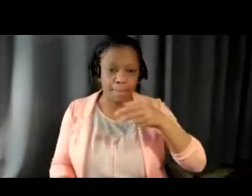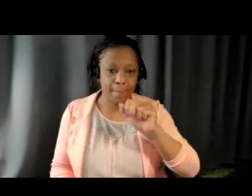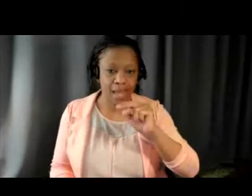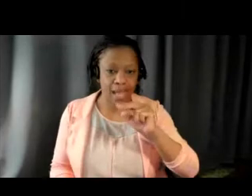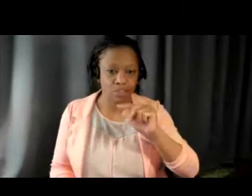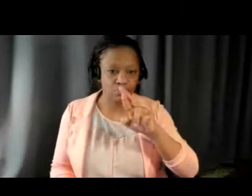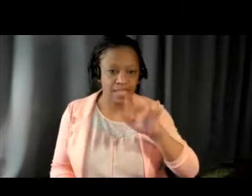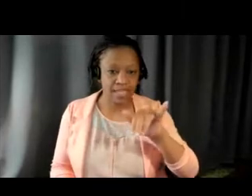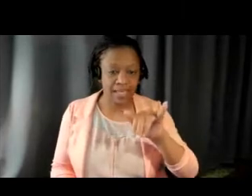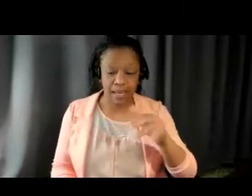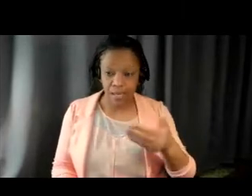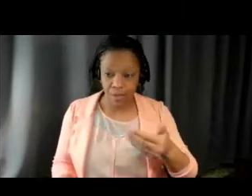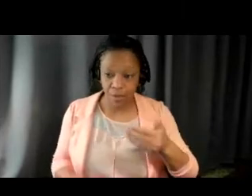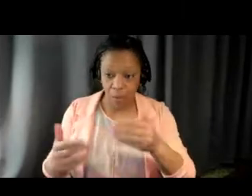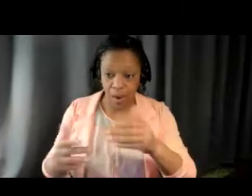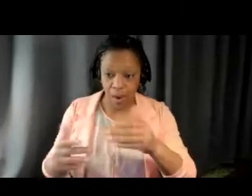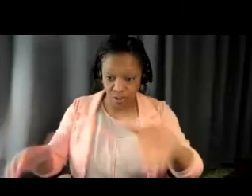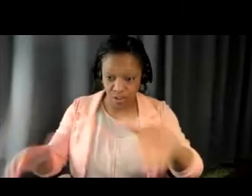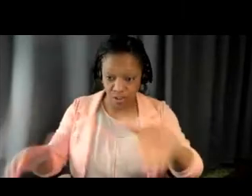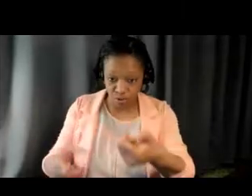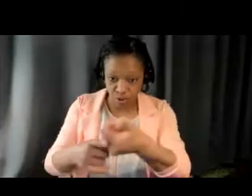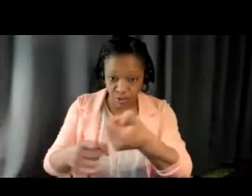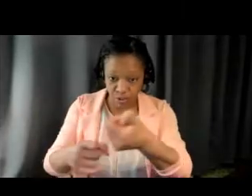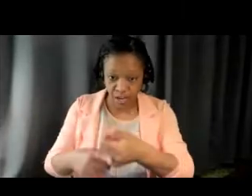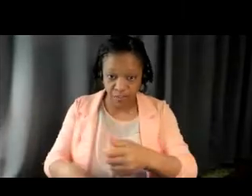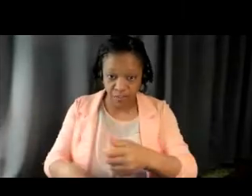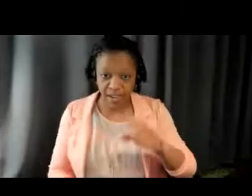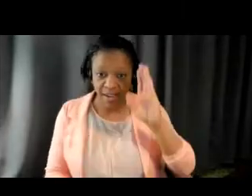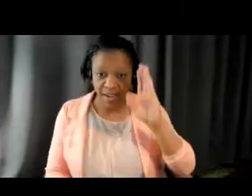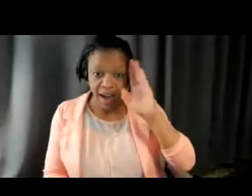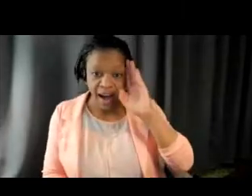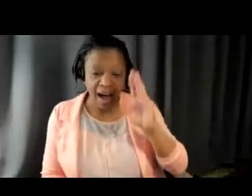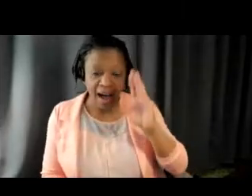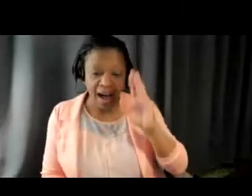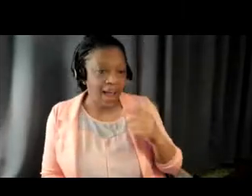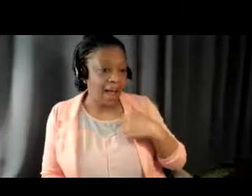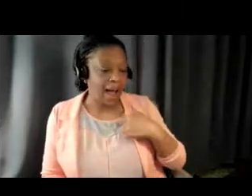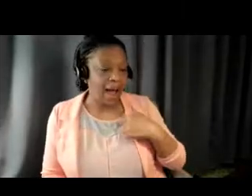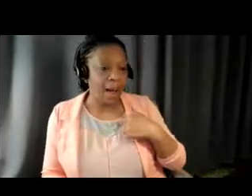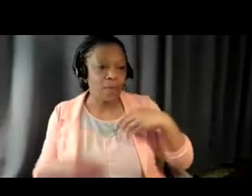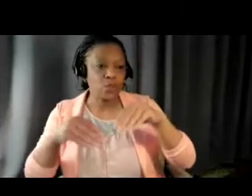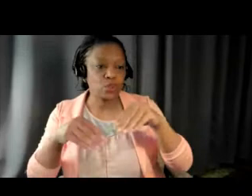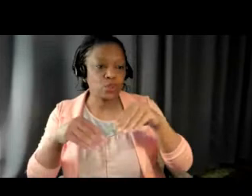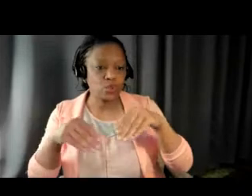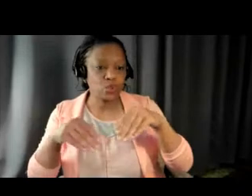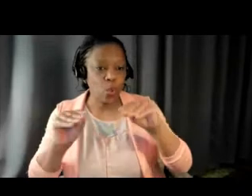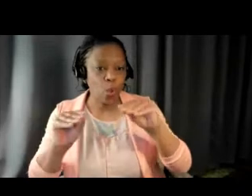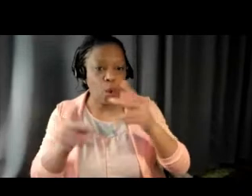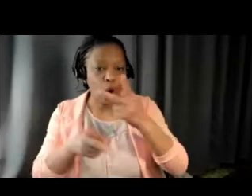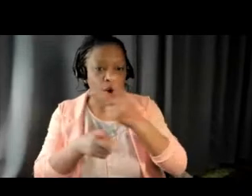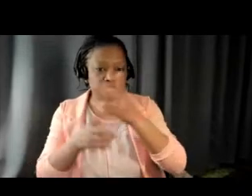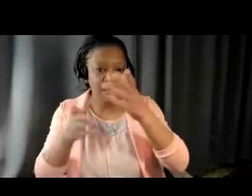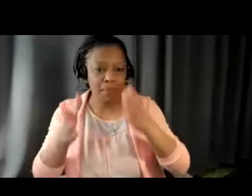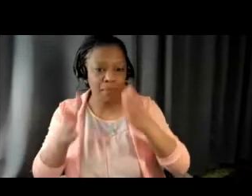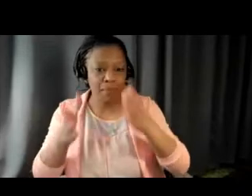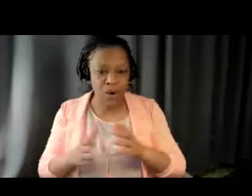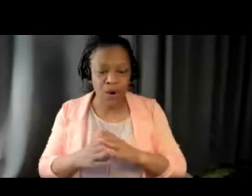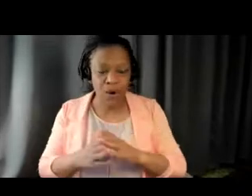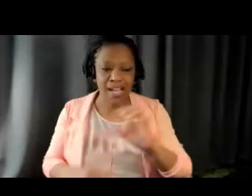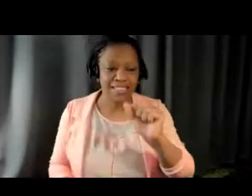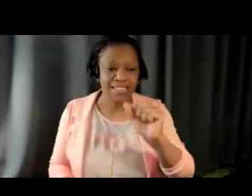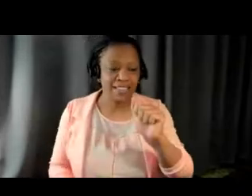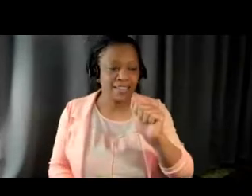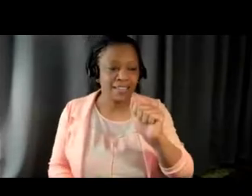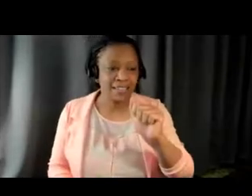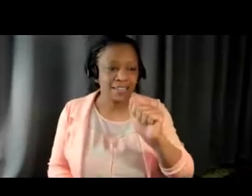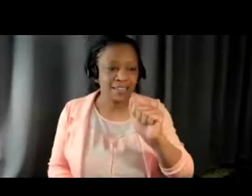yourself? Hi, I'm Salima Ali, and I'm a storekeeper. Storekeeper. Thank you, Salima. Okay. And here we